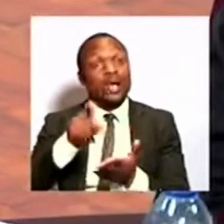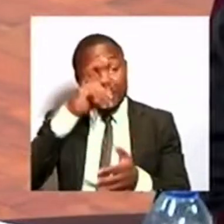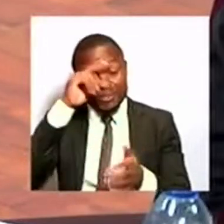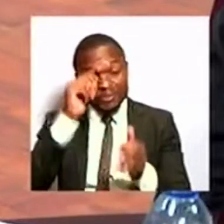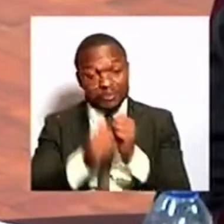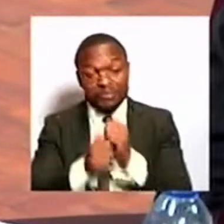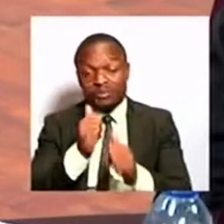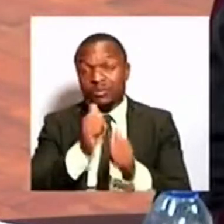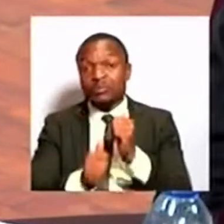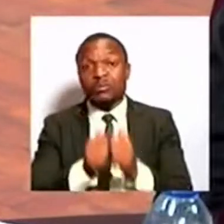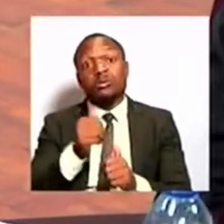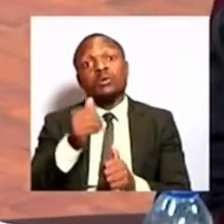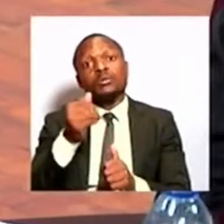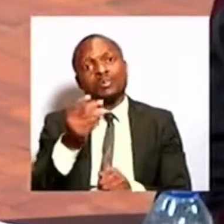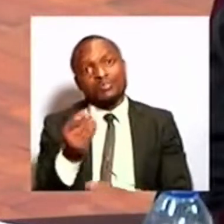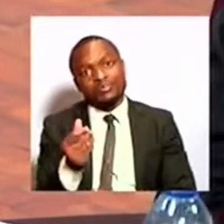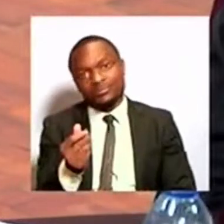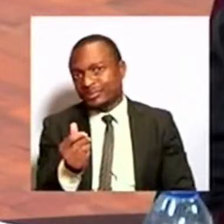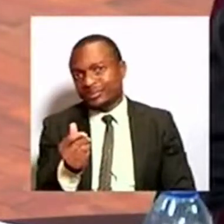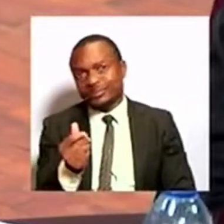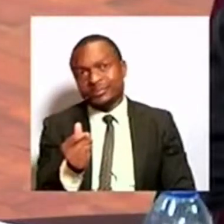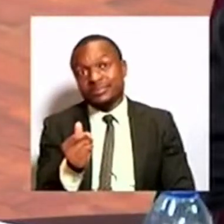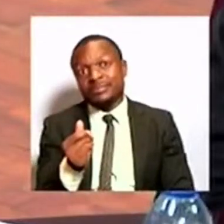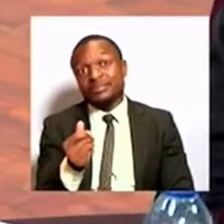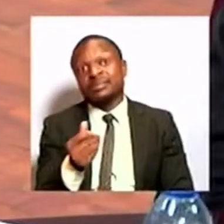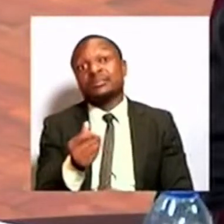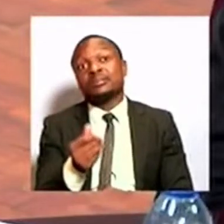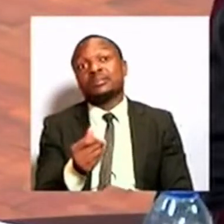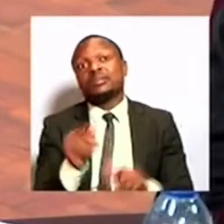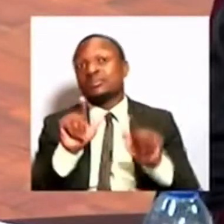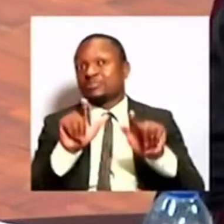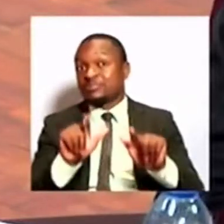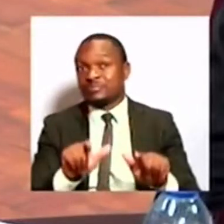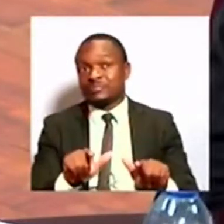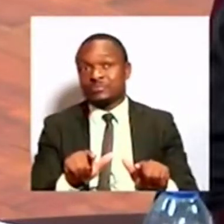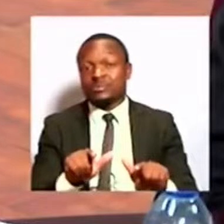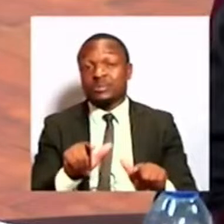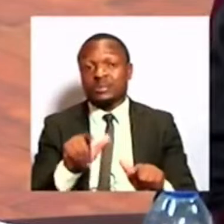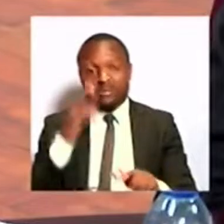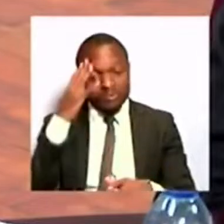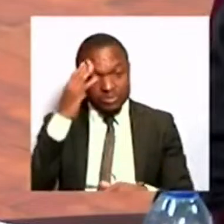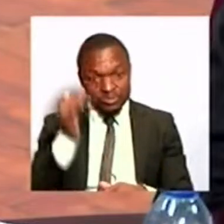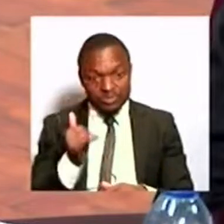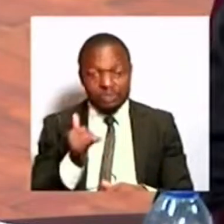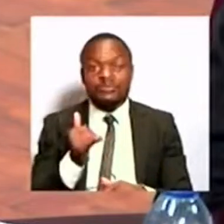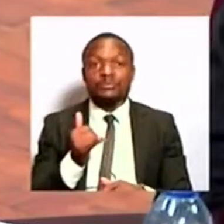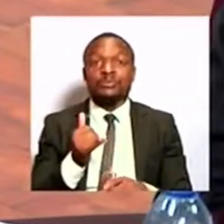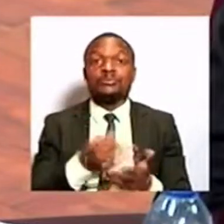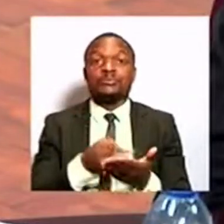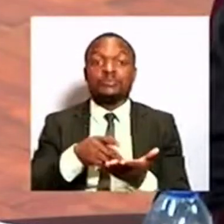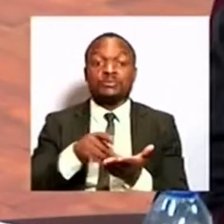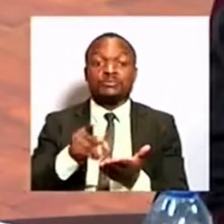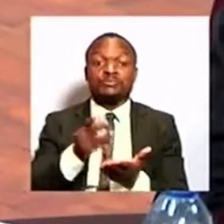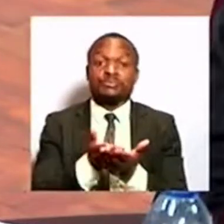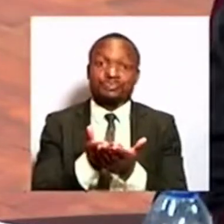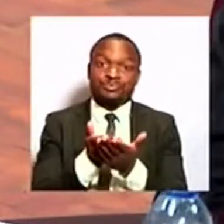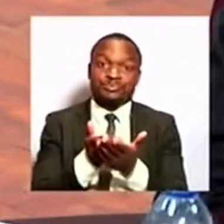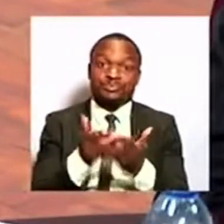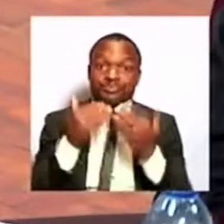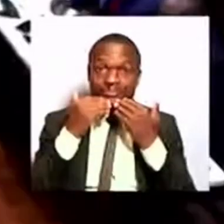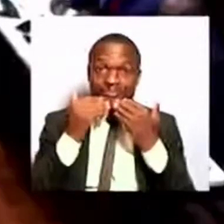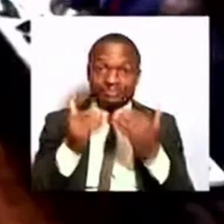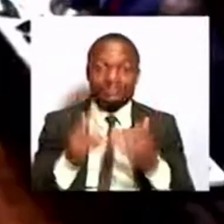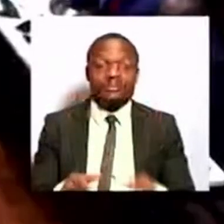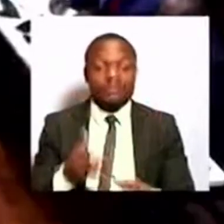the level of income. So that is the only reason we have submitted, Chair. Thank you. Okay, before